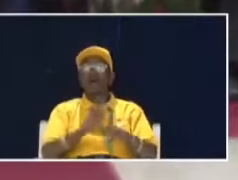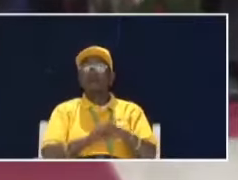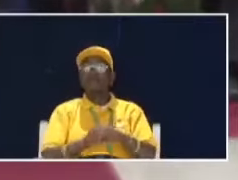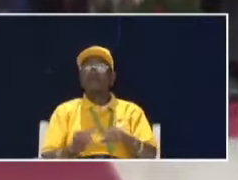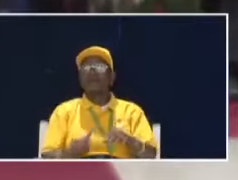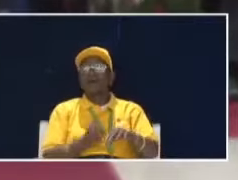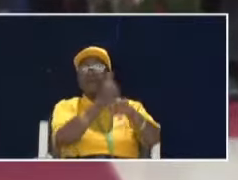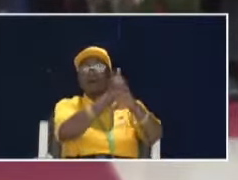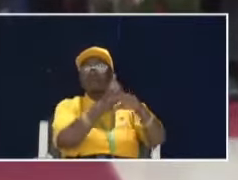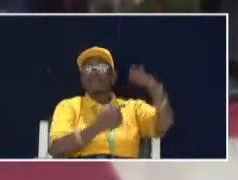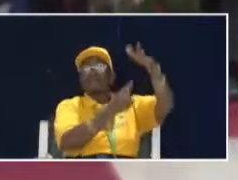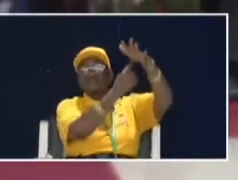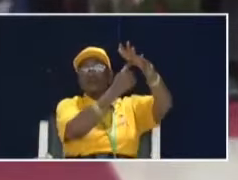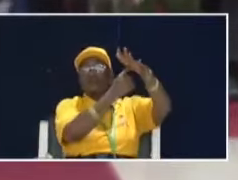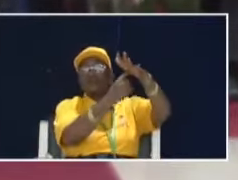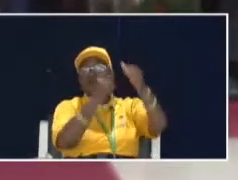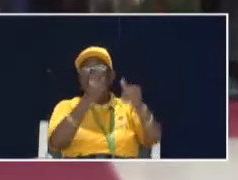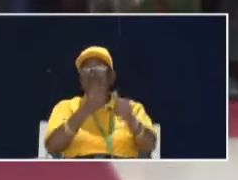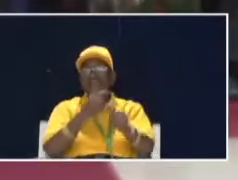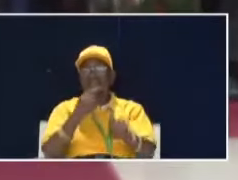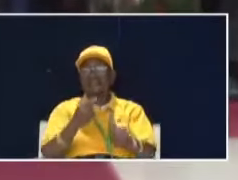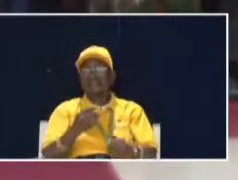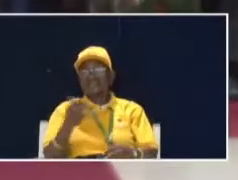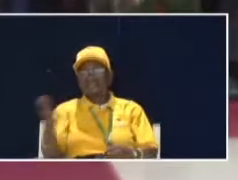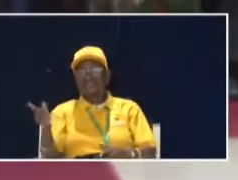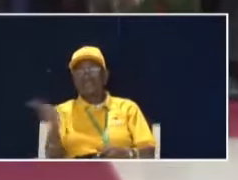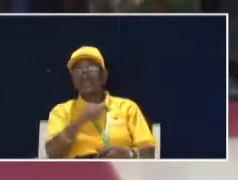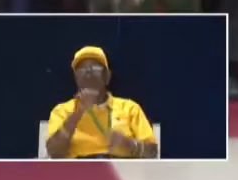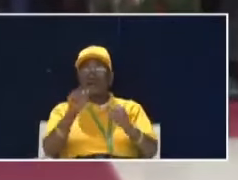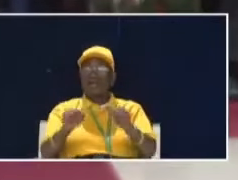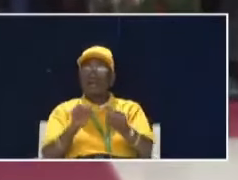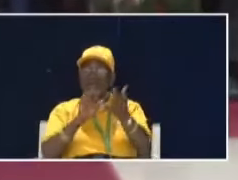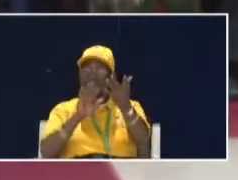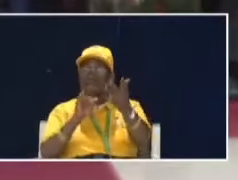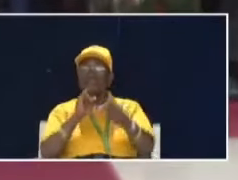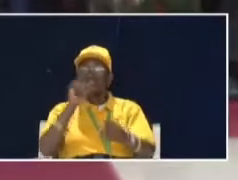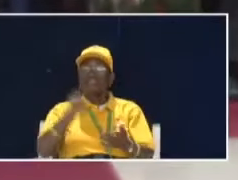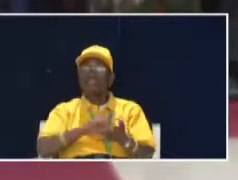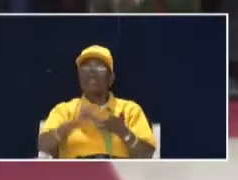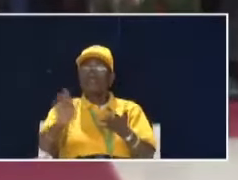the first thing you can expect is divine visitation.